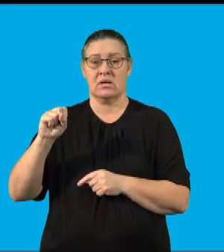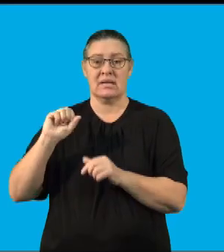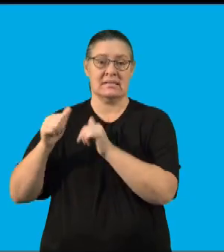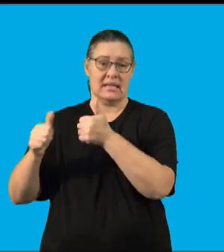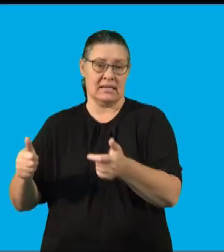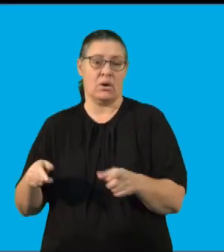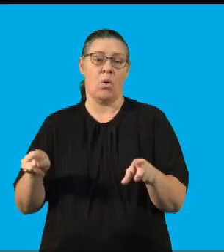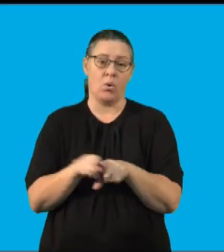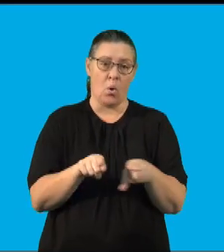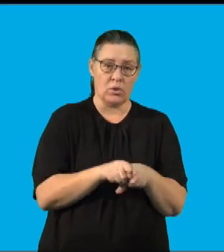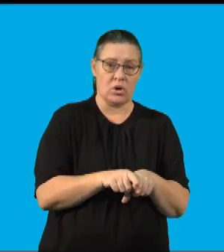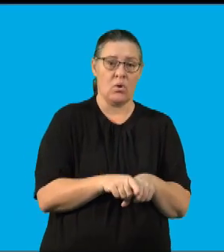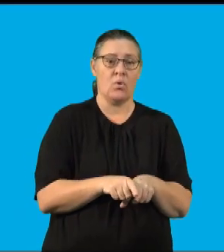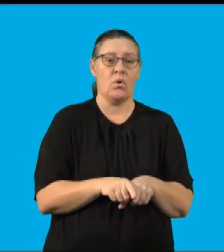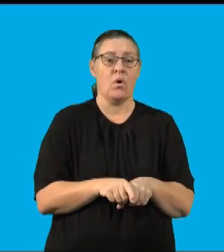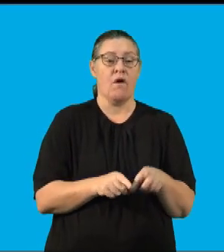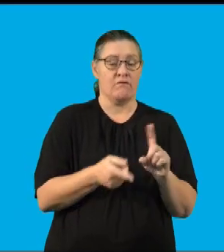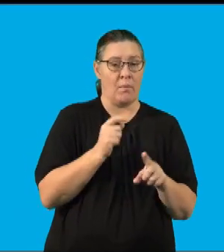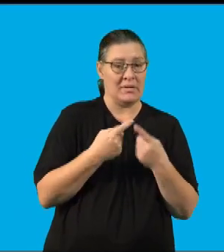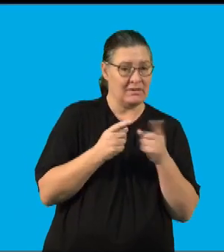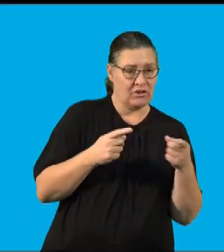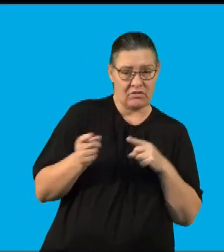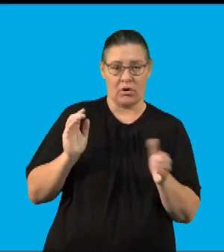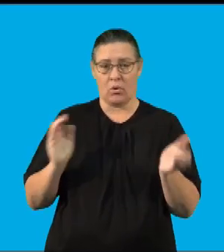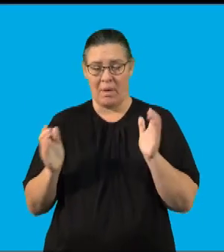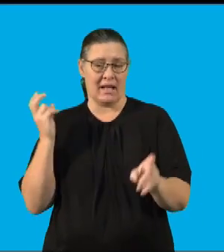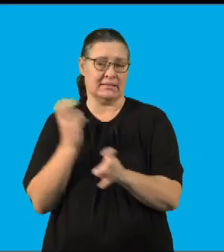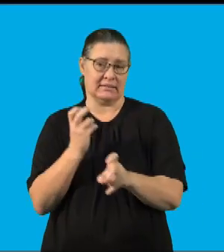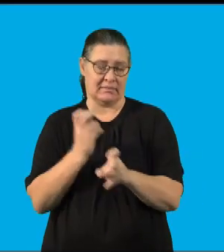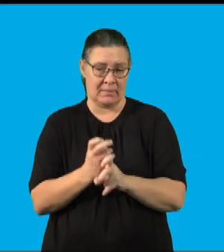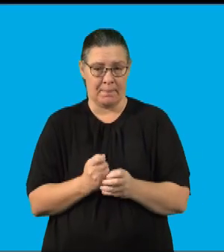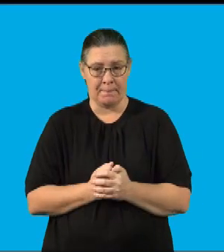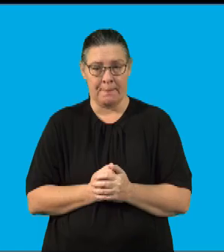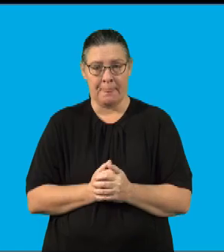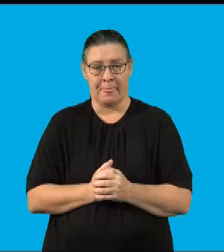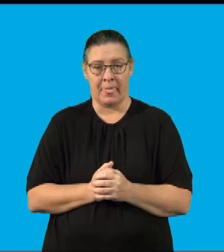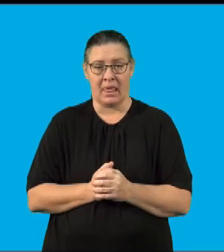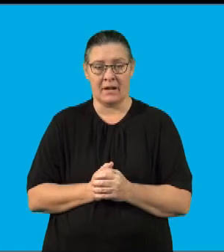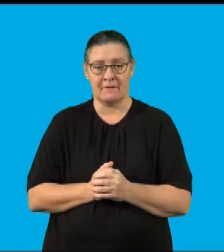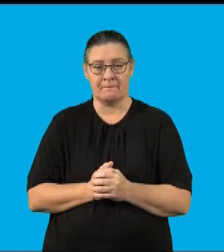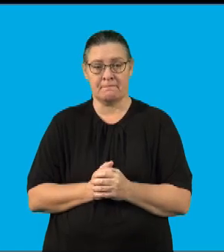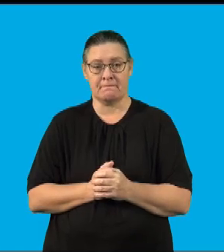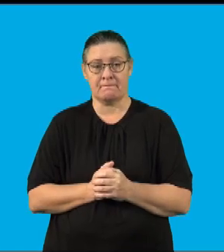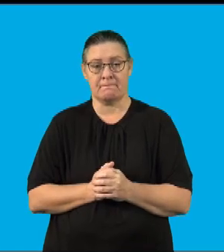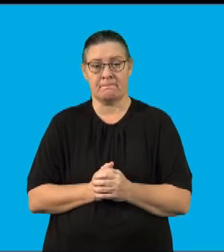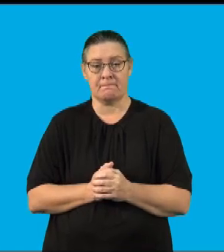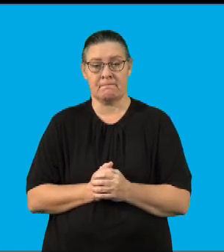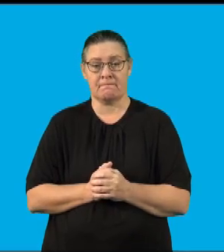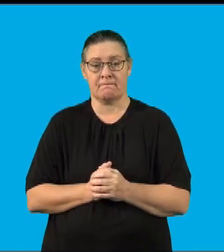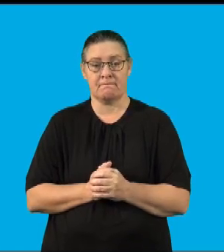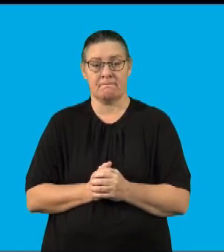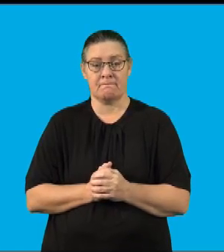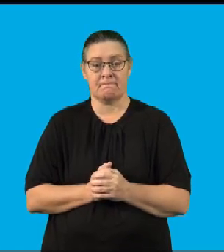compounds that are from different homologous series. So we are struggling to compare from the same and also from